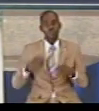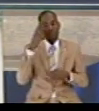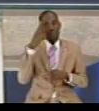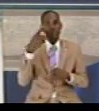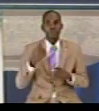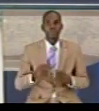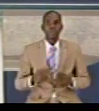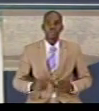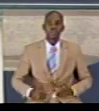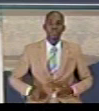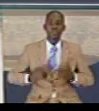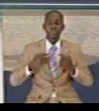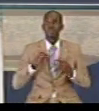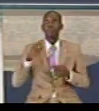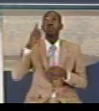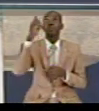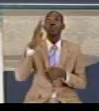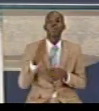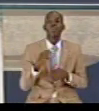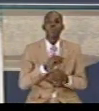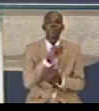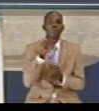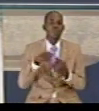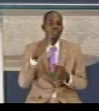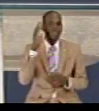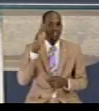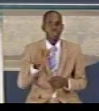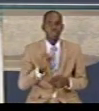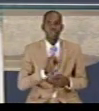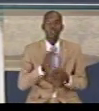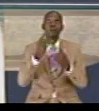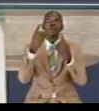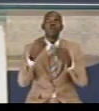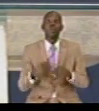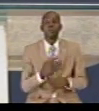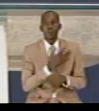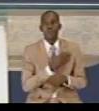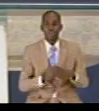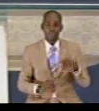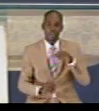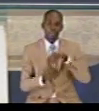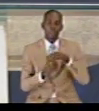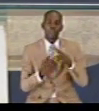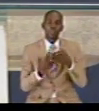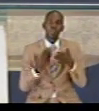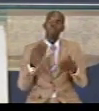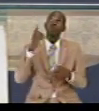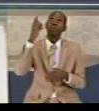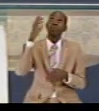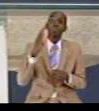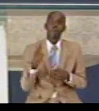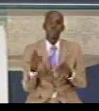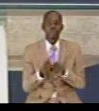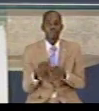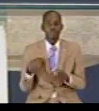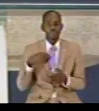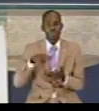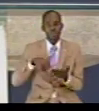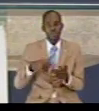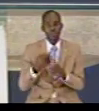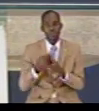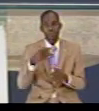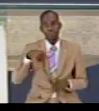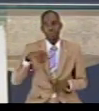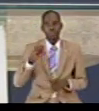God. When shall I come and appear before God? As you look at Psalm